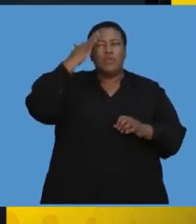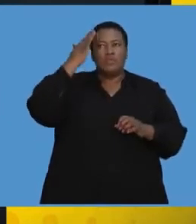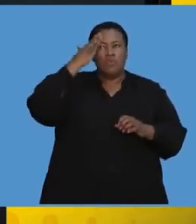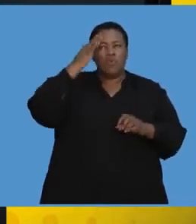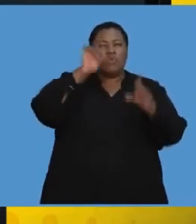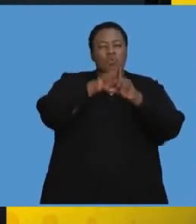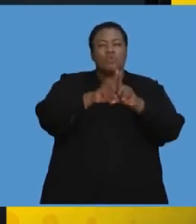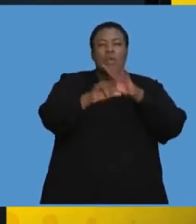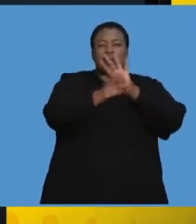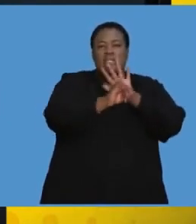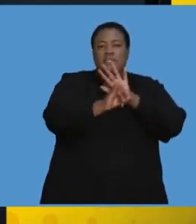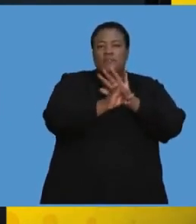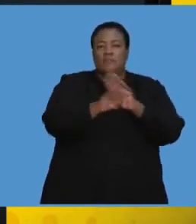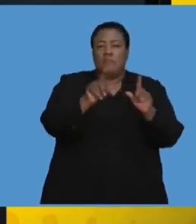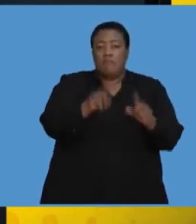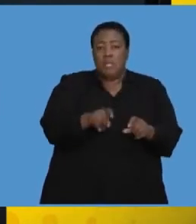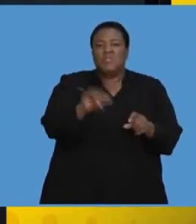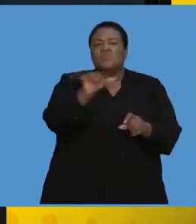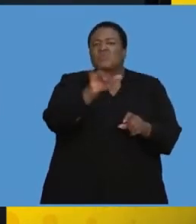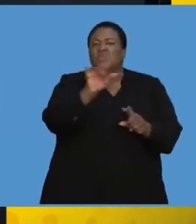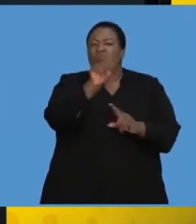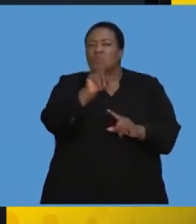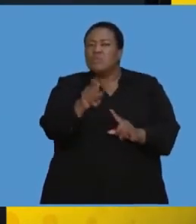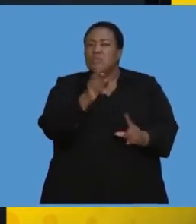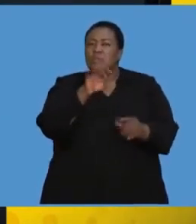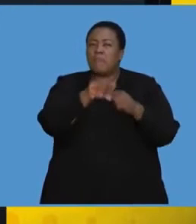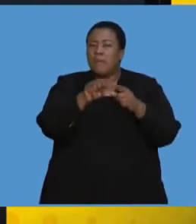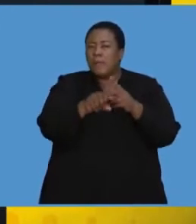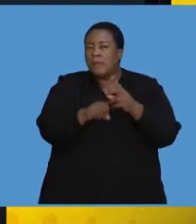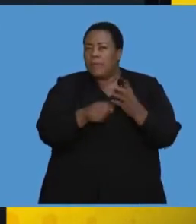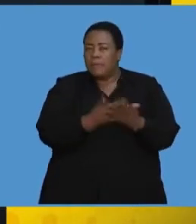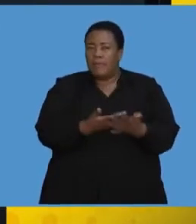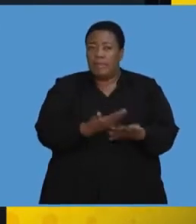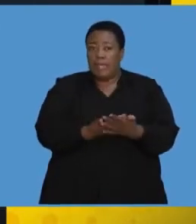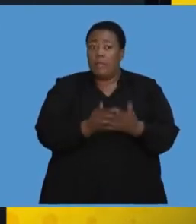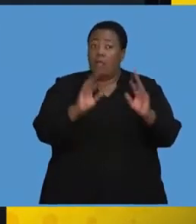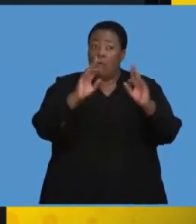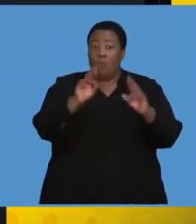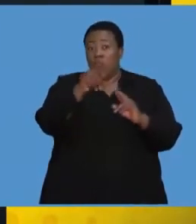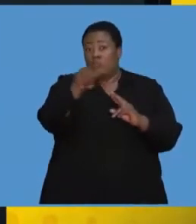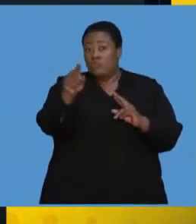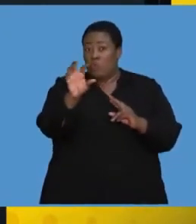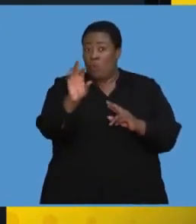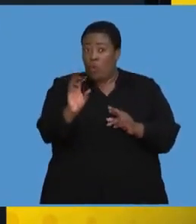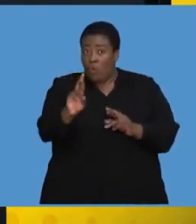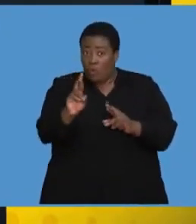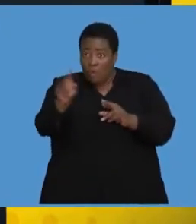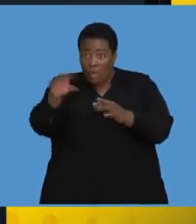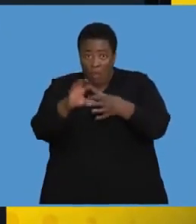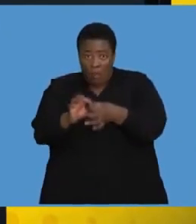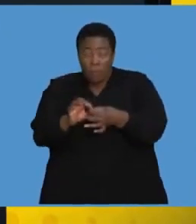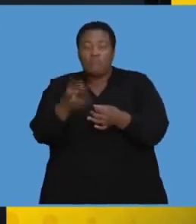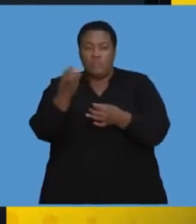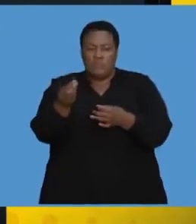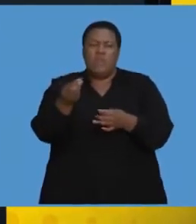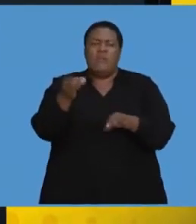what typical question you can find. I hope wherever you are, you've got a copy of the exam guide and you know what